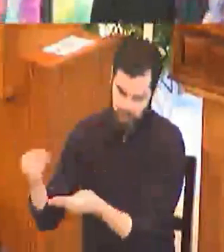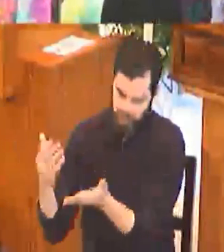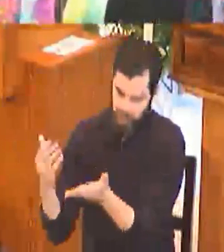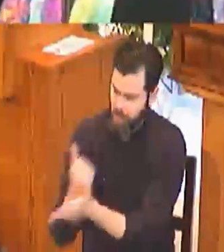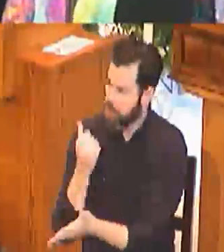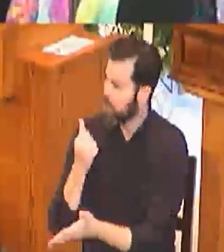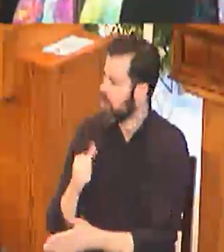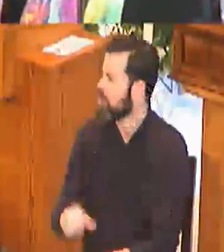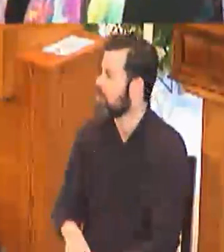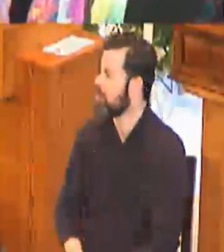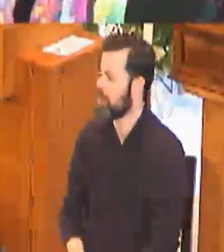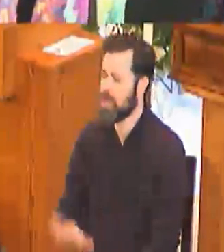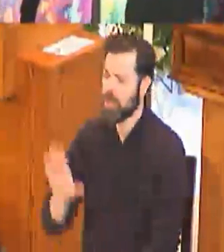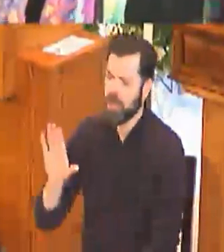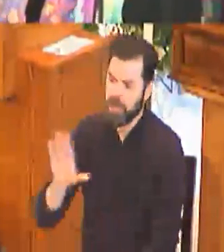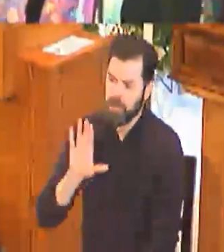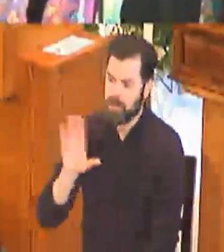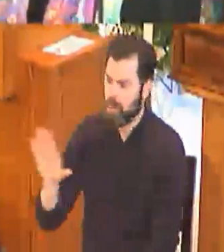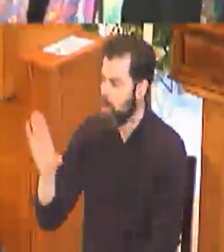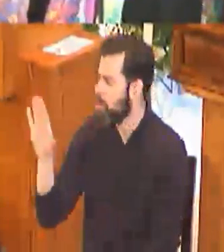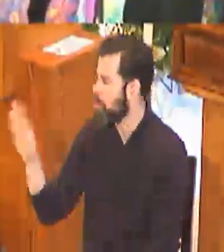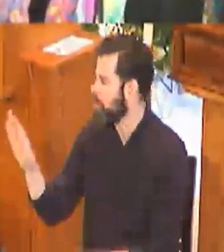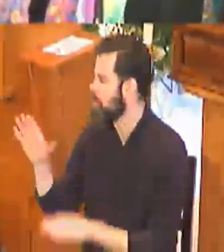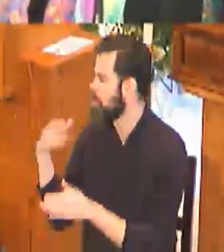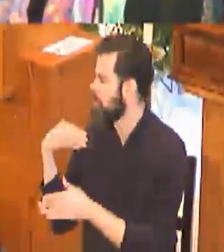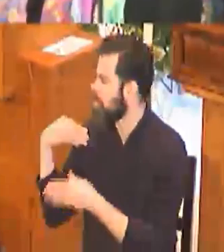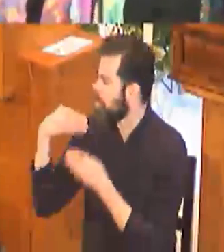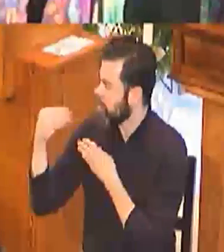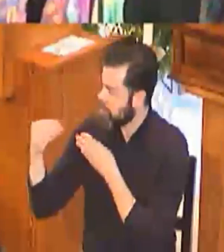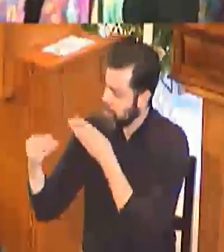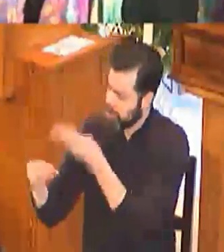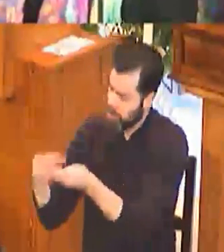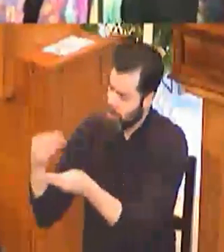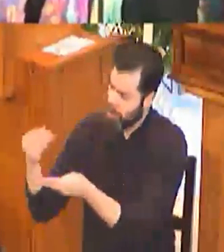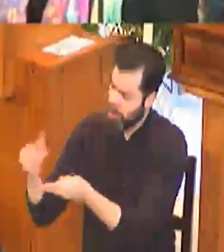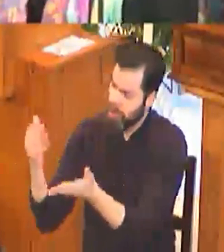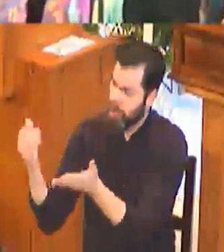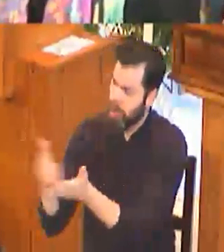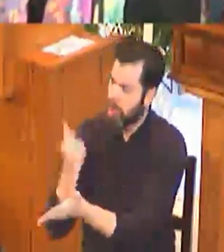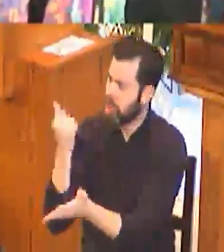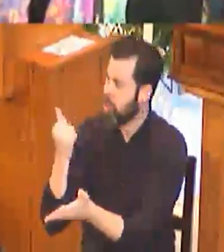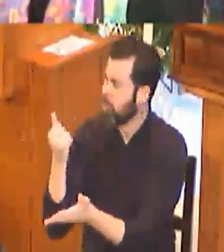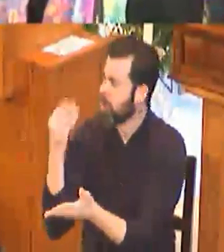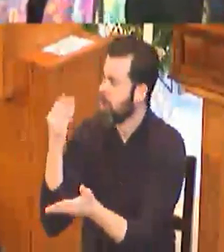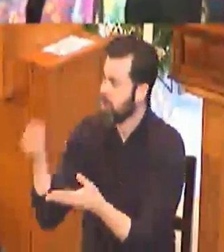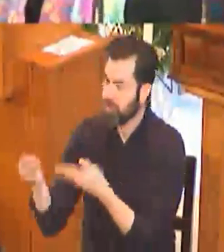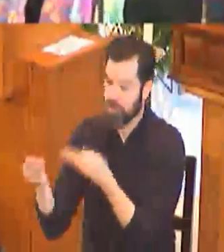inheritance. It's yours. It's yours. It's your